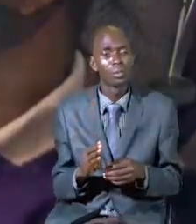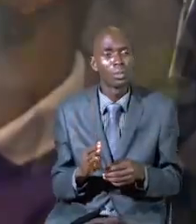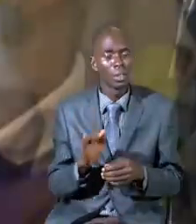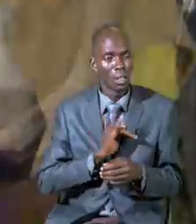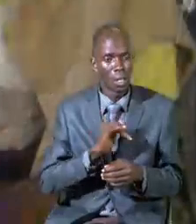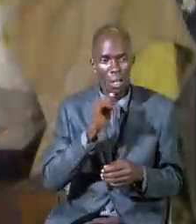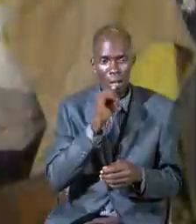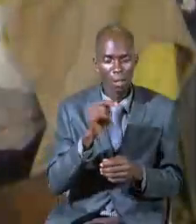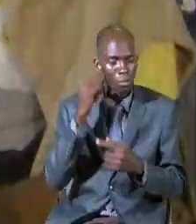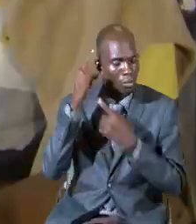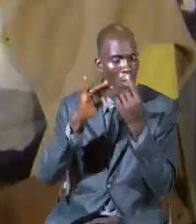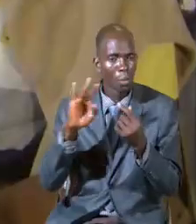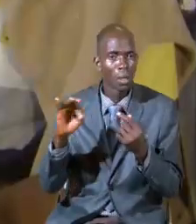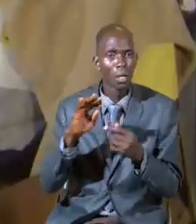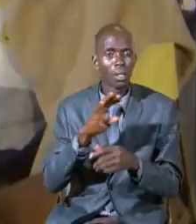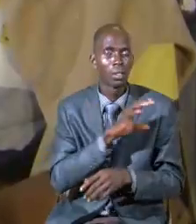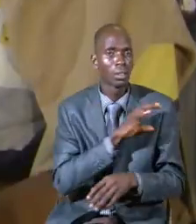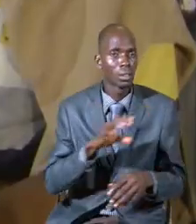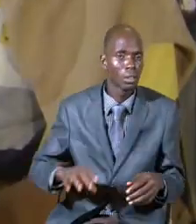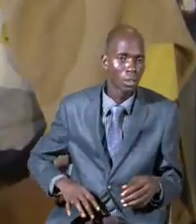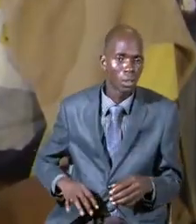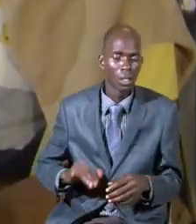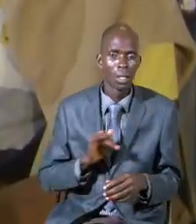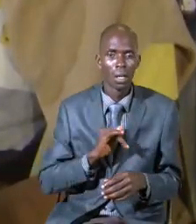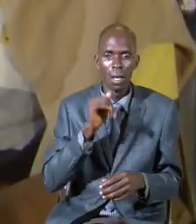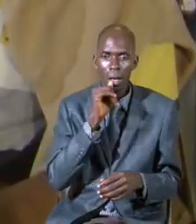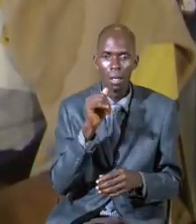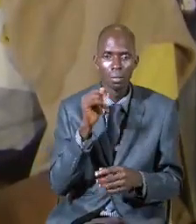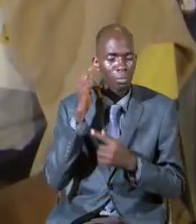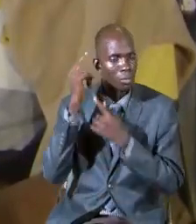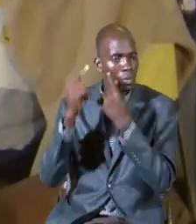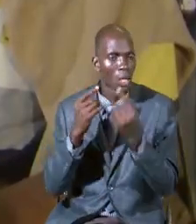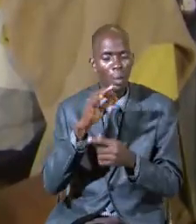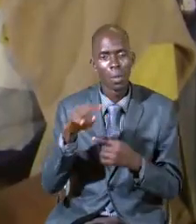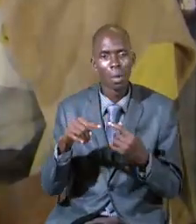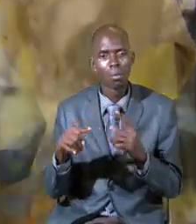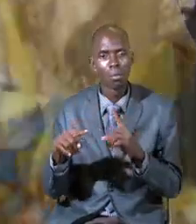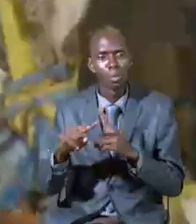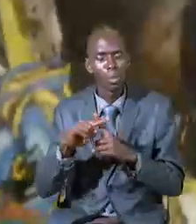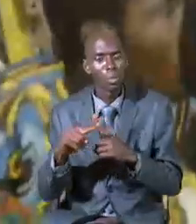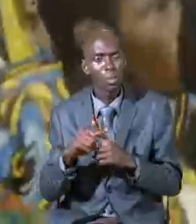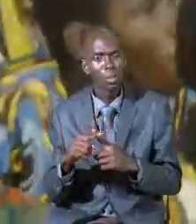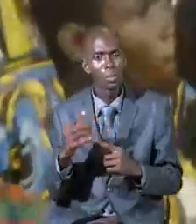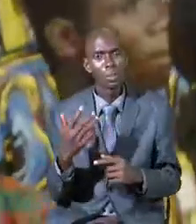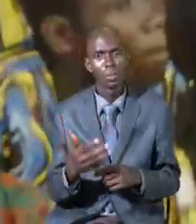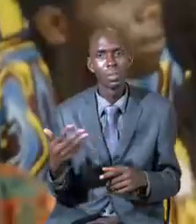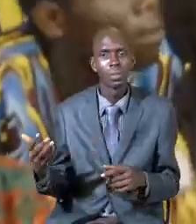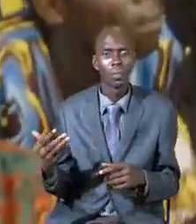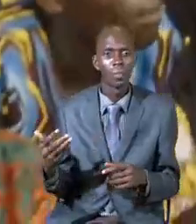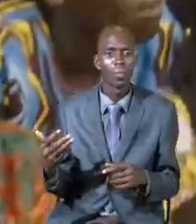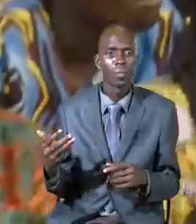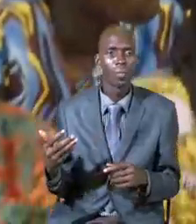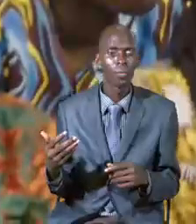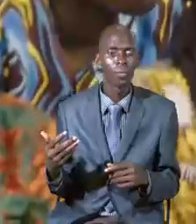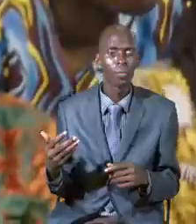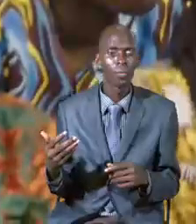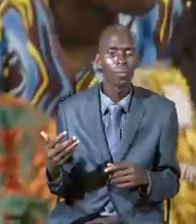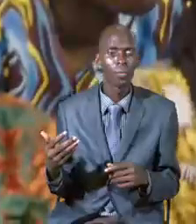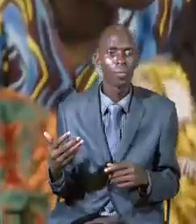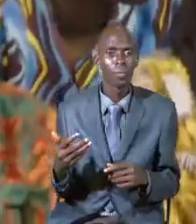I'm thinking about the promises of God that will prop me up and be a pivot underneath me. I'm thinking about